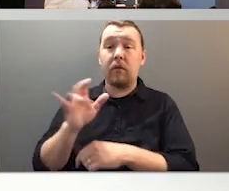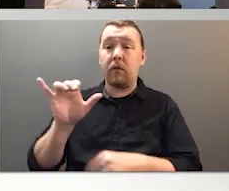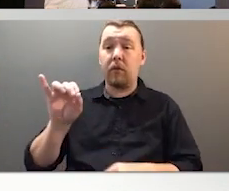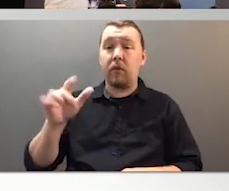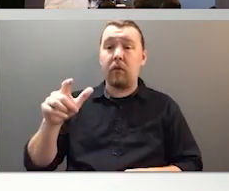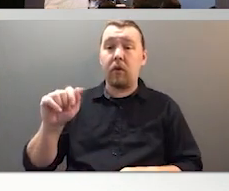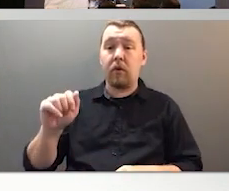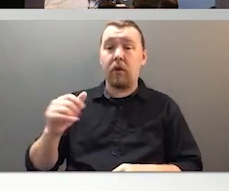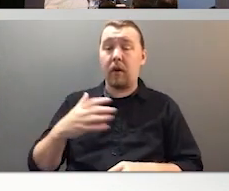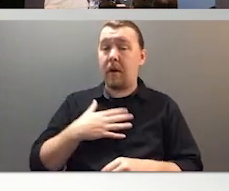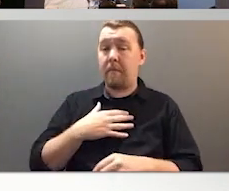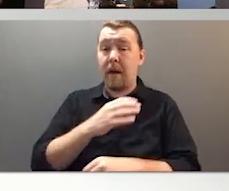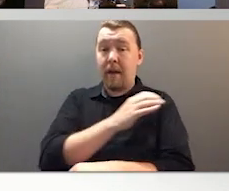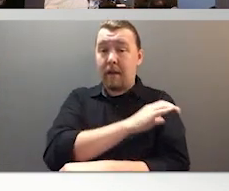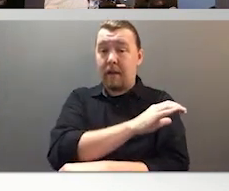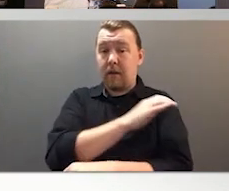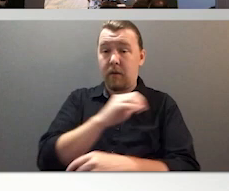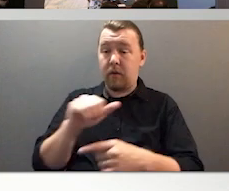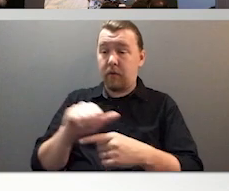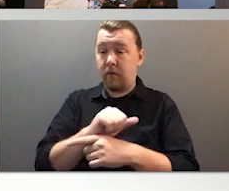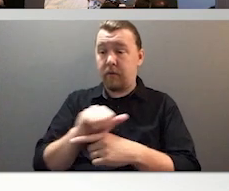for 12.